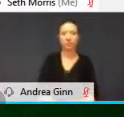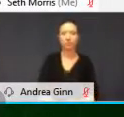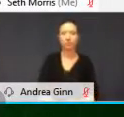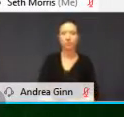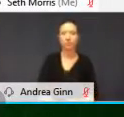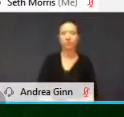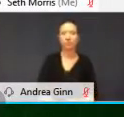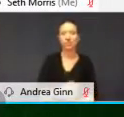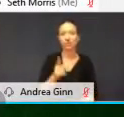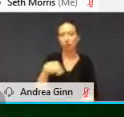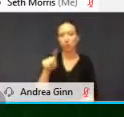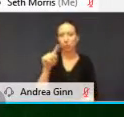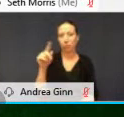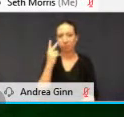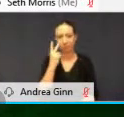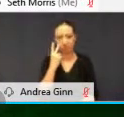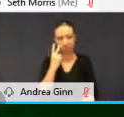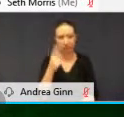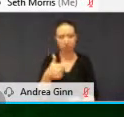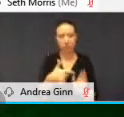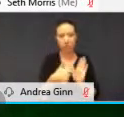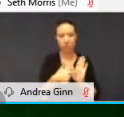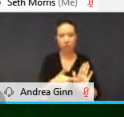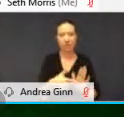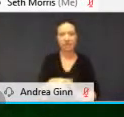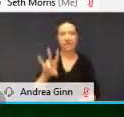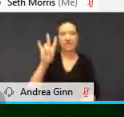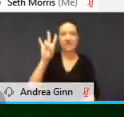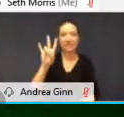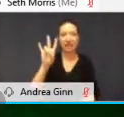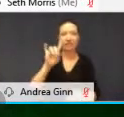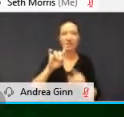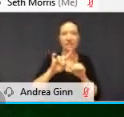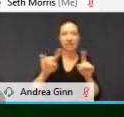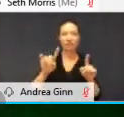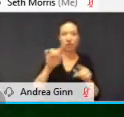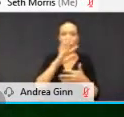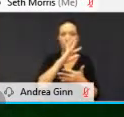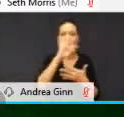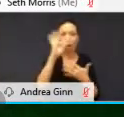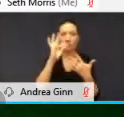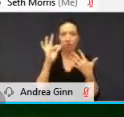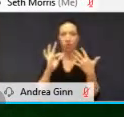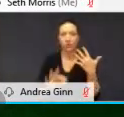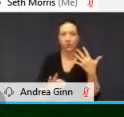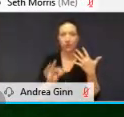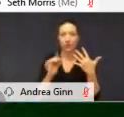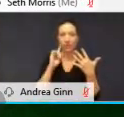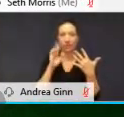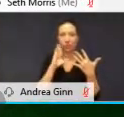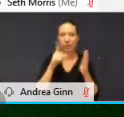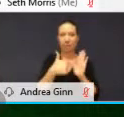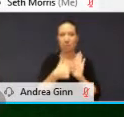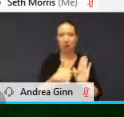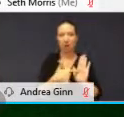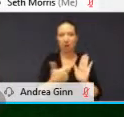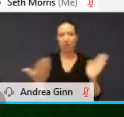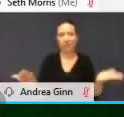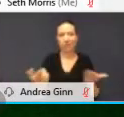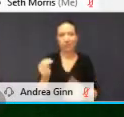your reference, all 7 of the reform options that Urban Institute modeled for New Mexico. These show